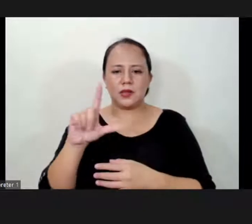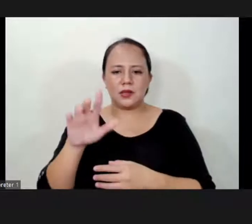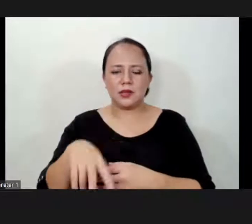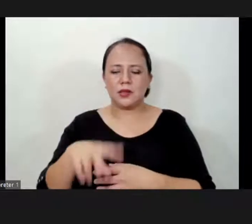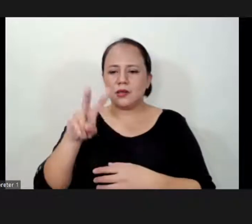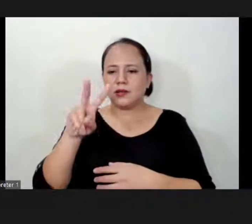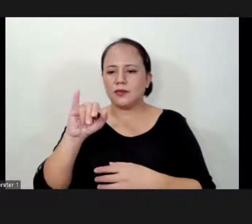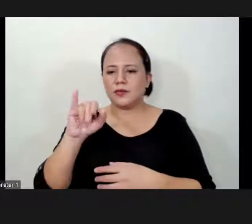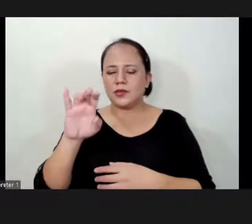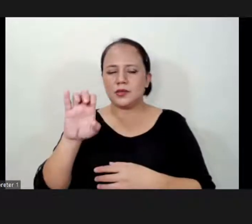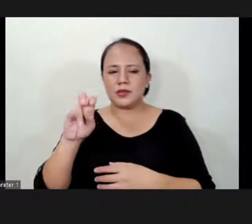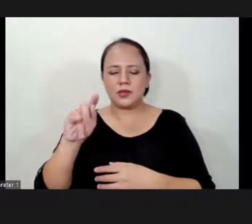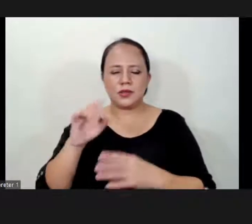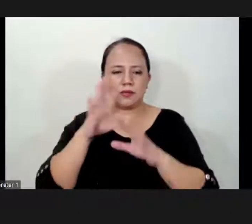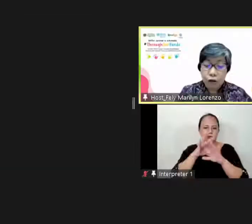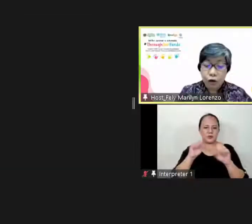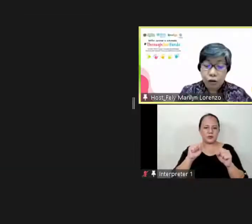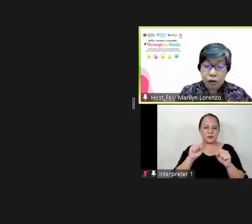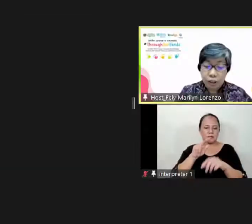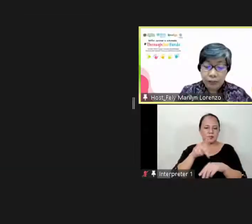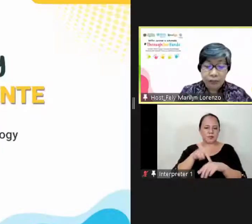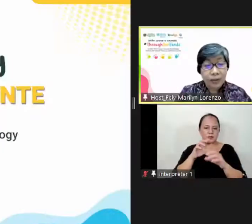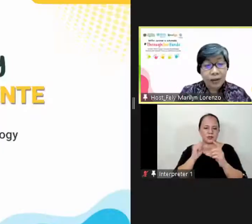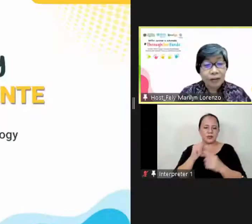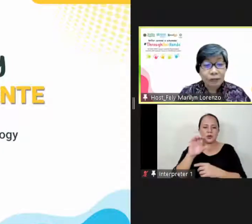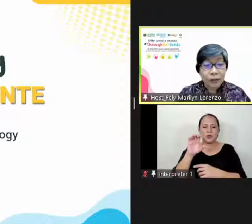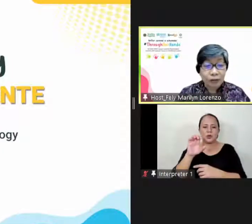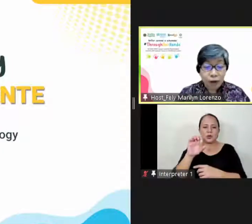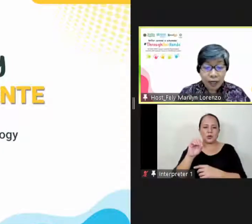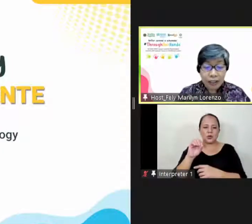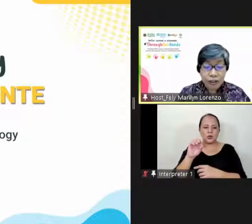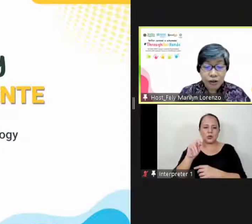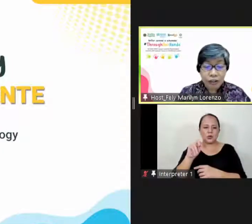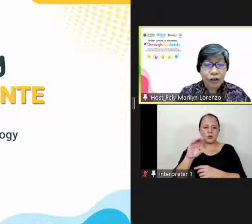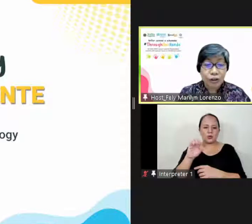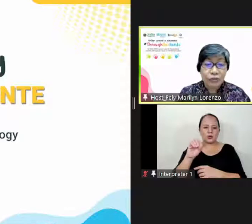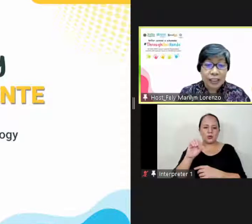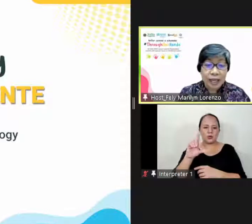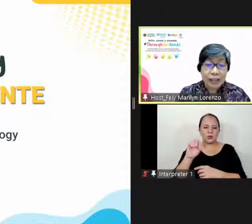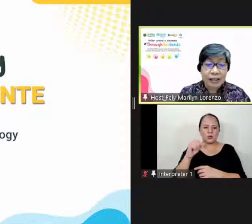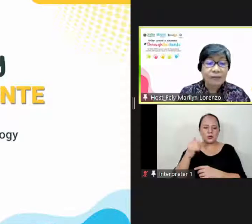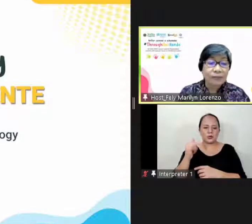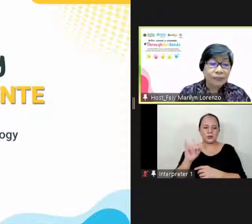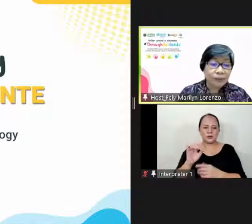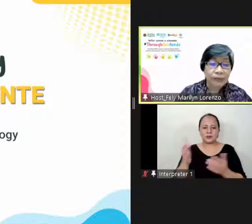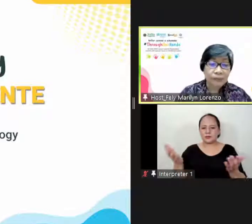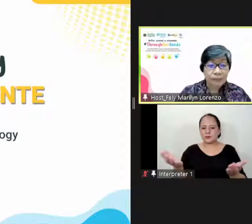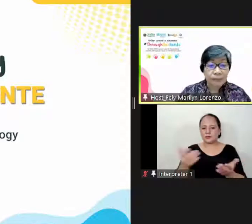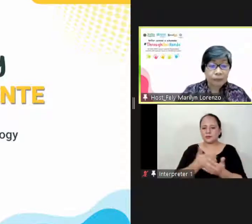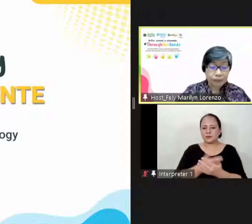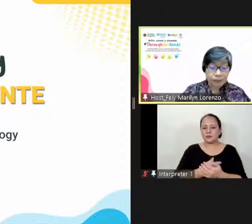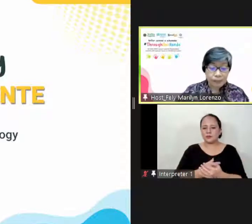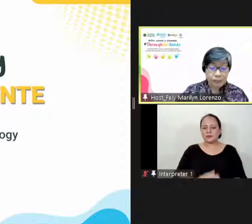the President of the Philippine Society of Oncology. The floor is yours, Dr. Vicente.